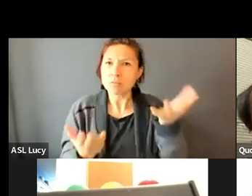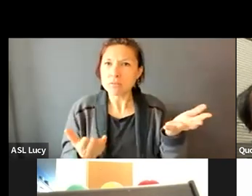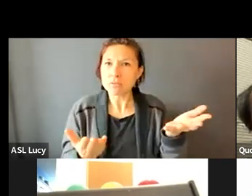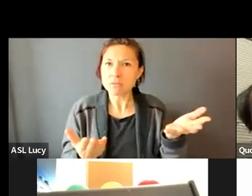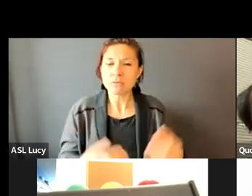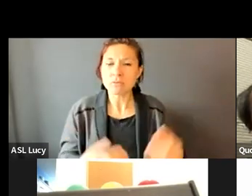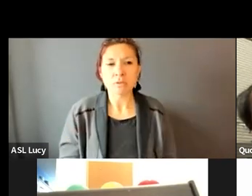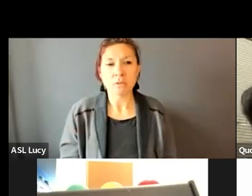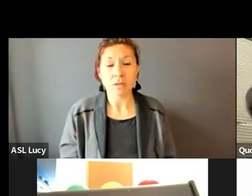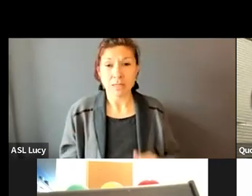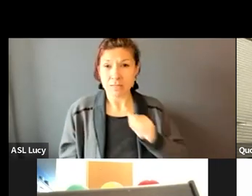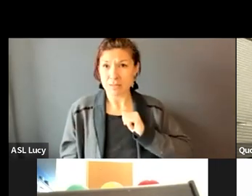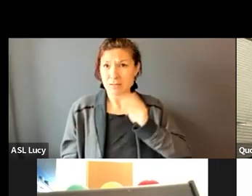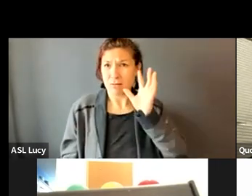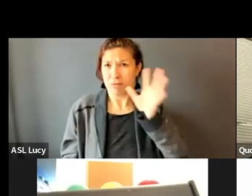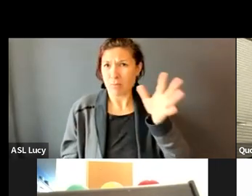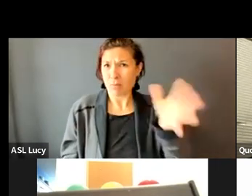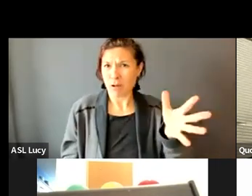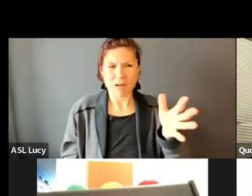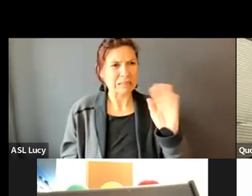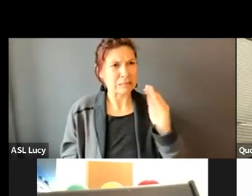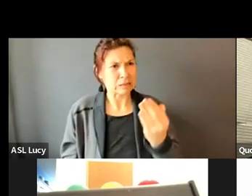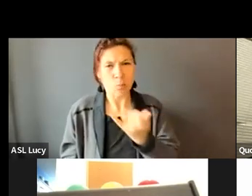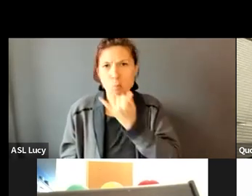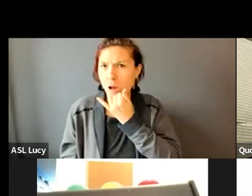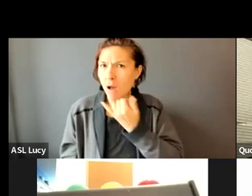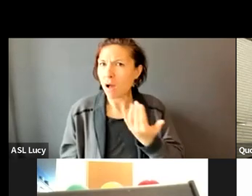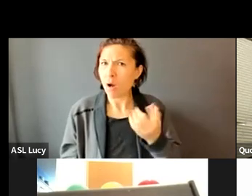and as a grandmother I see that wrong